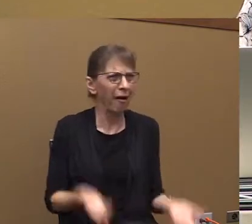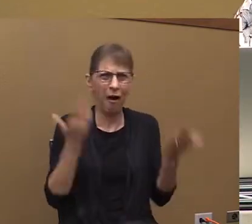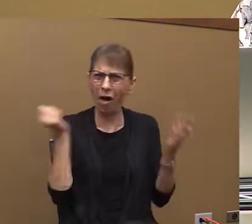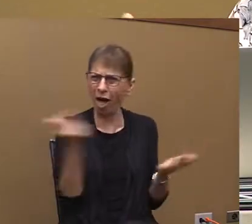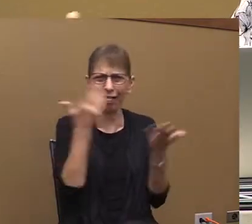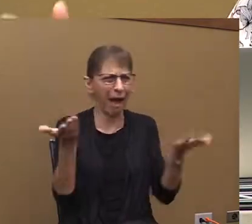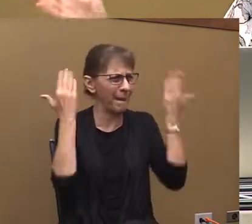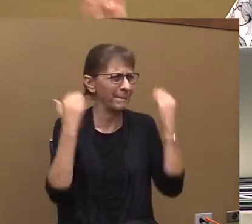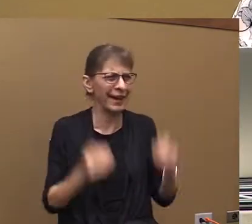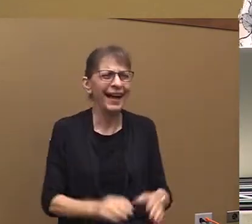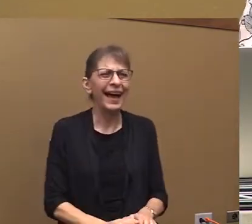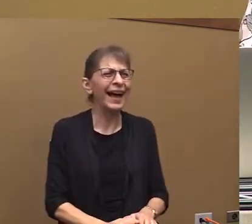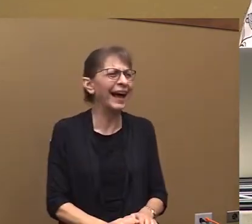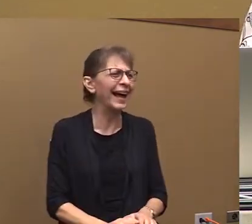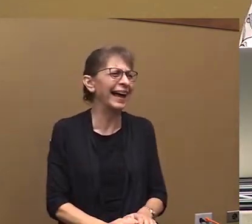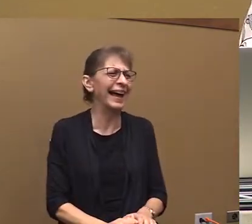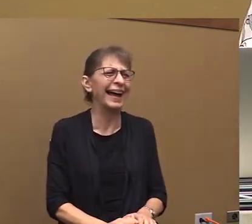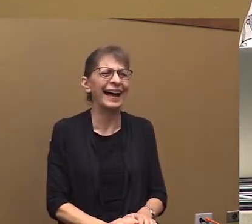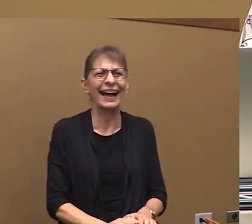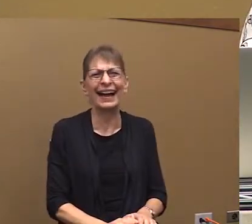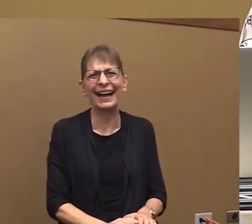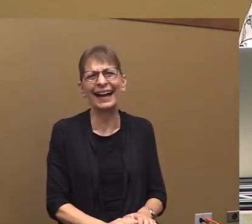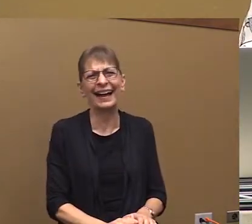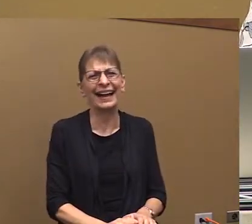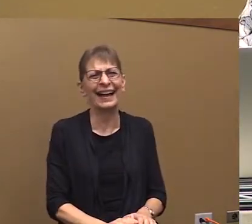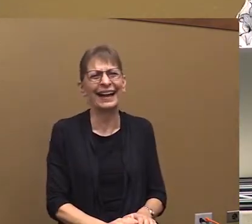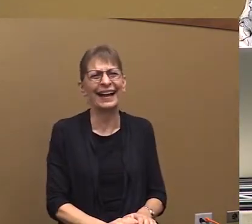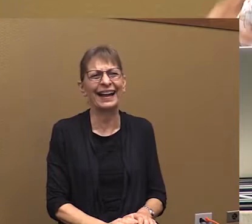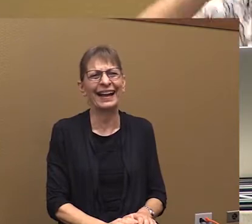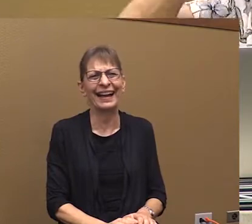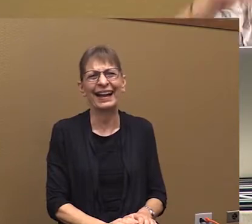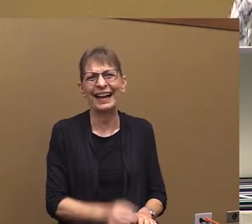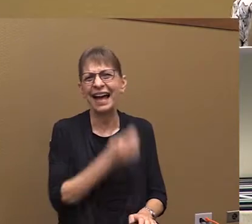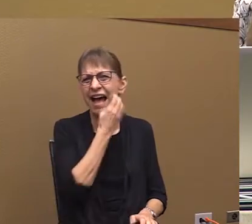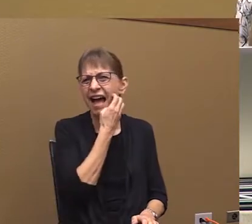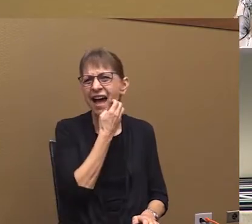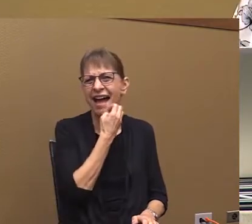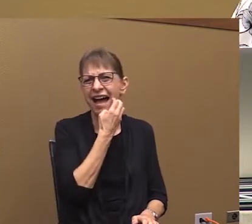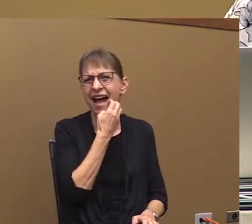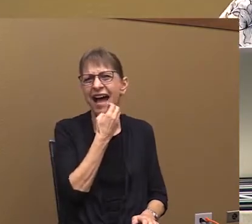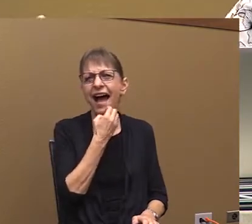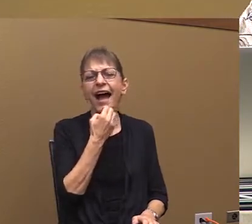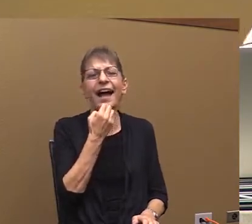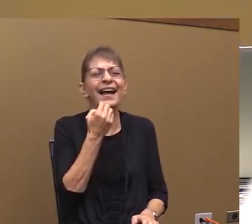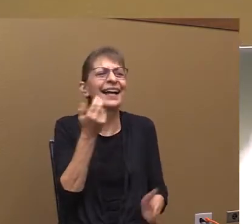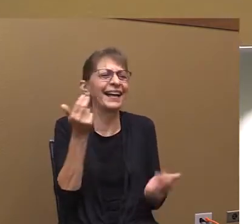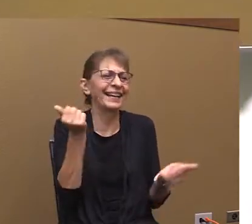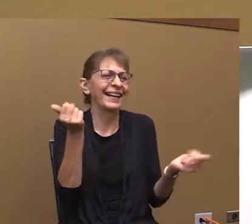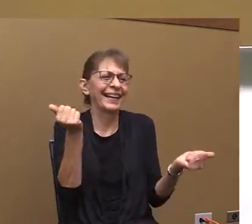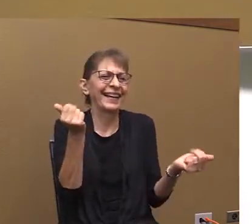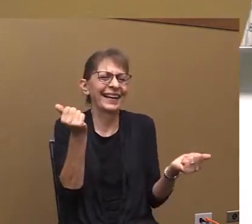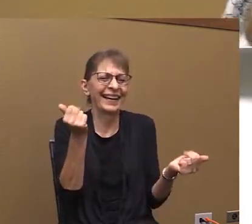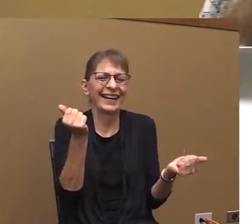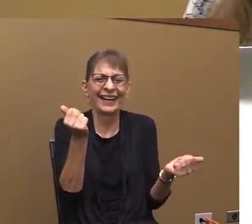How about who likes kids? Kids? Kids.